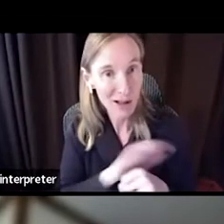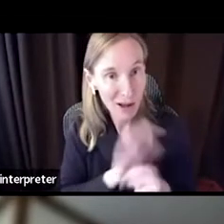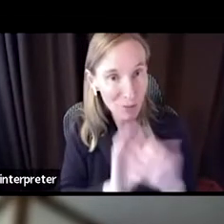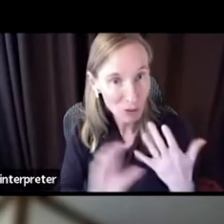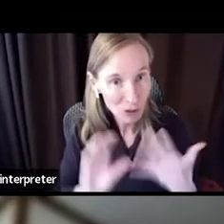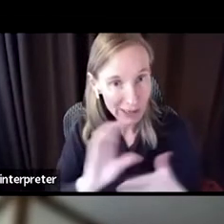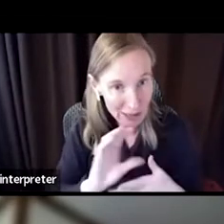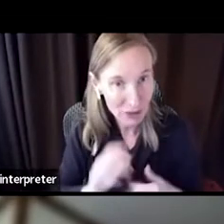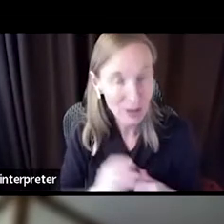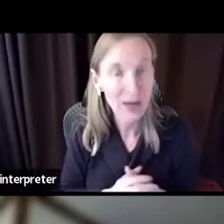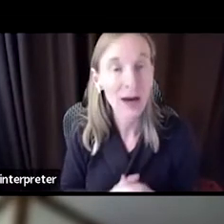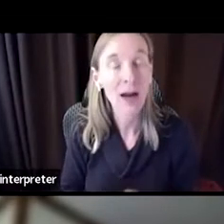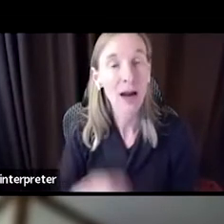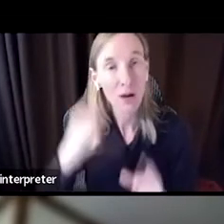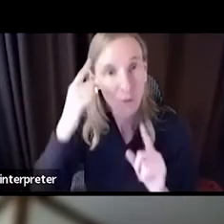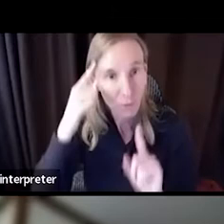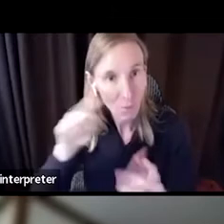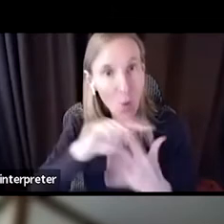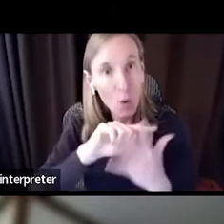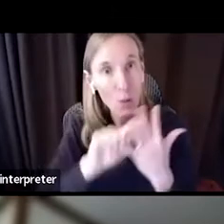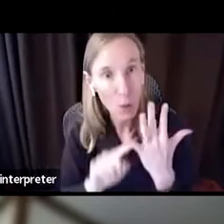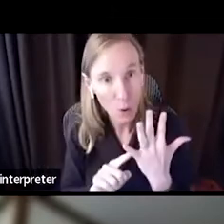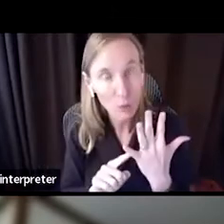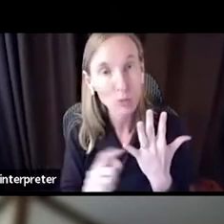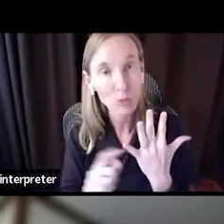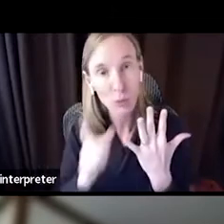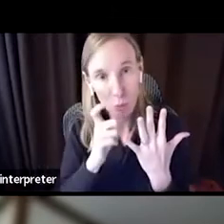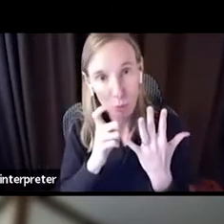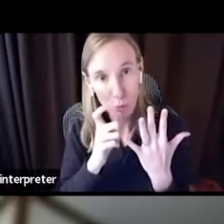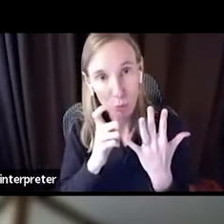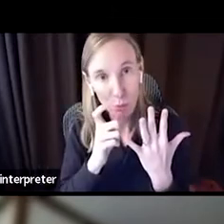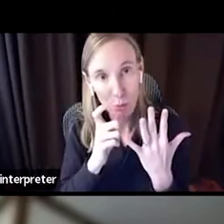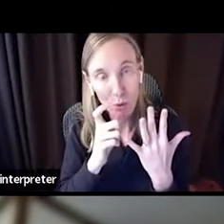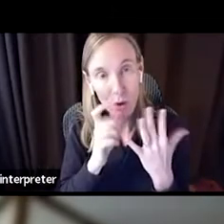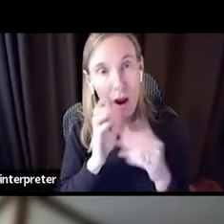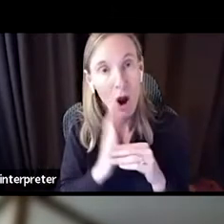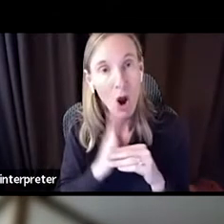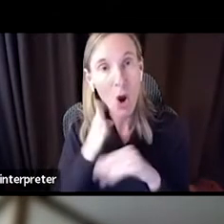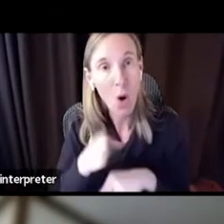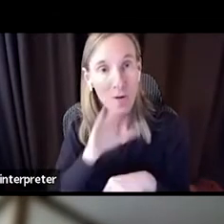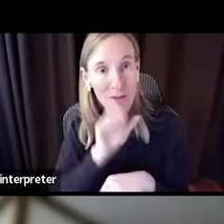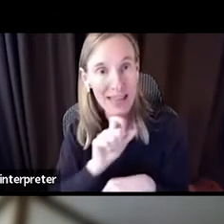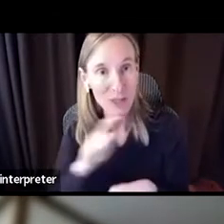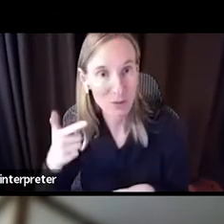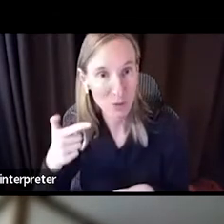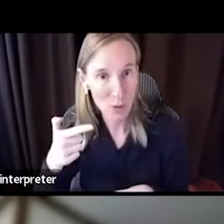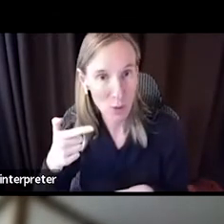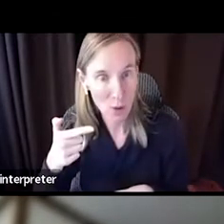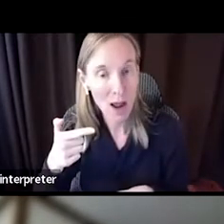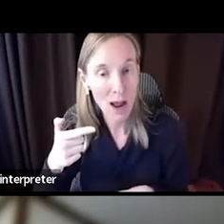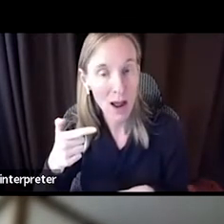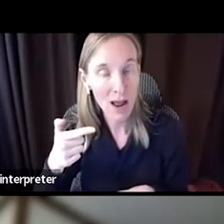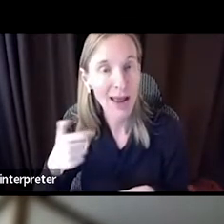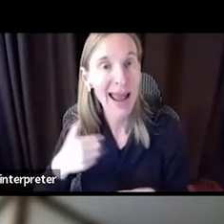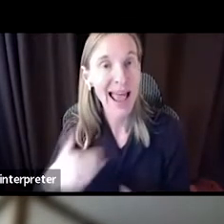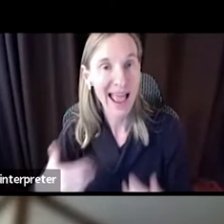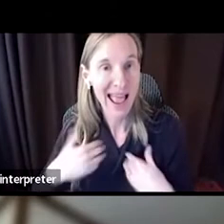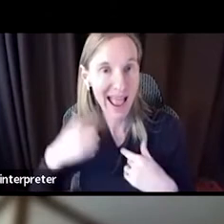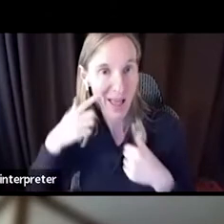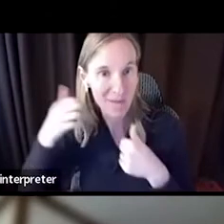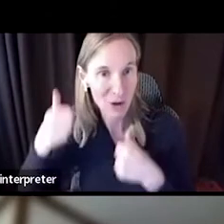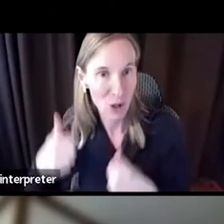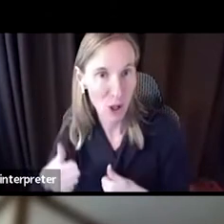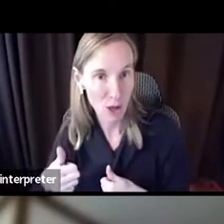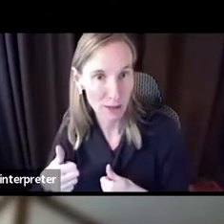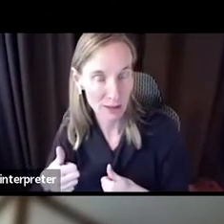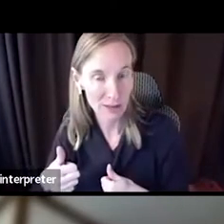it's for those who are over the age of 21 and have hearing loss